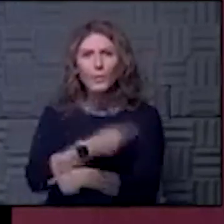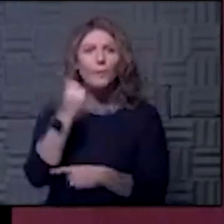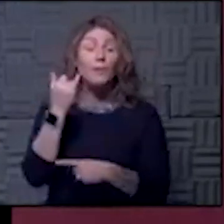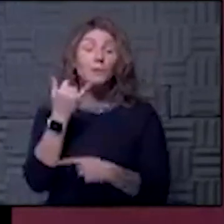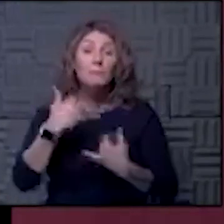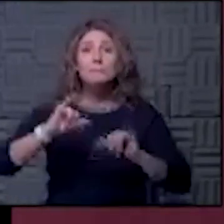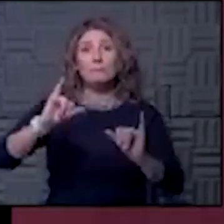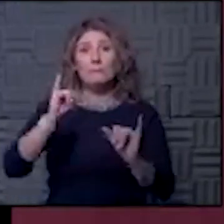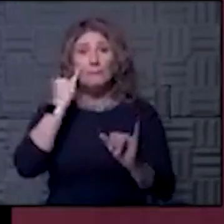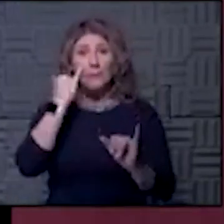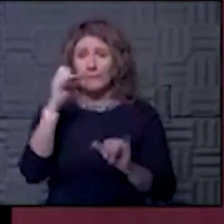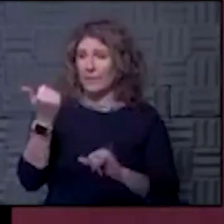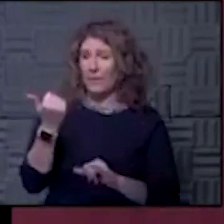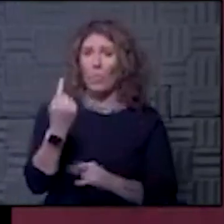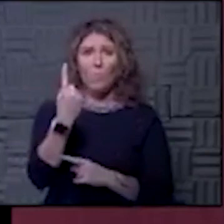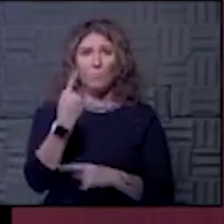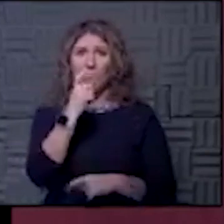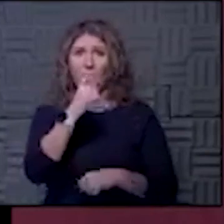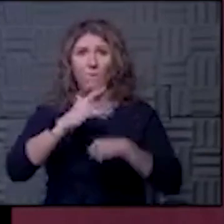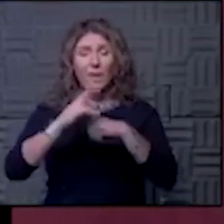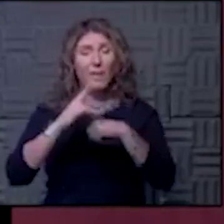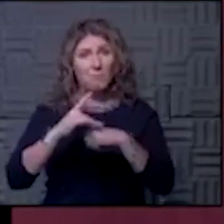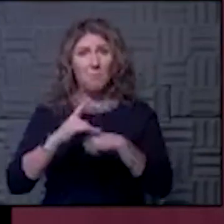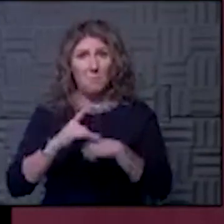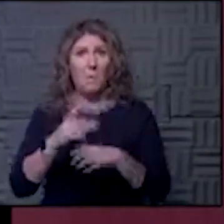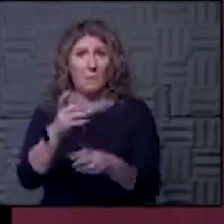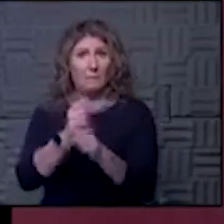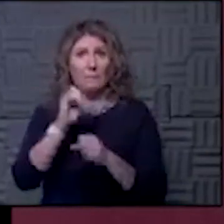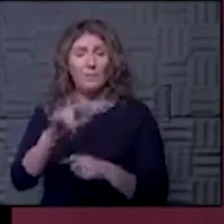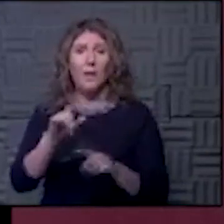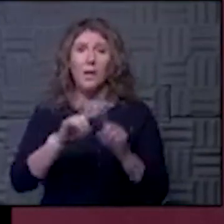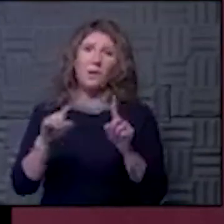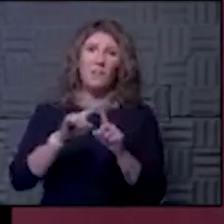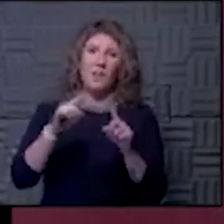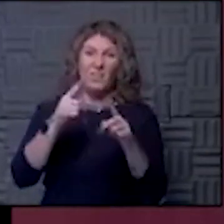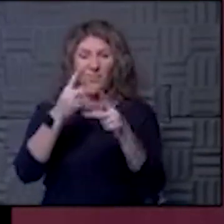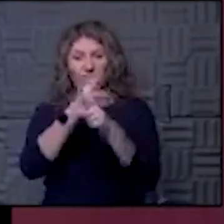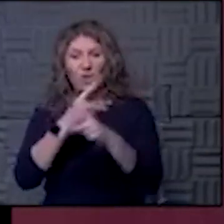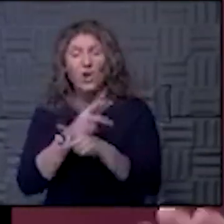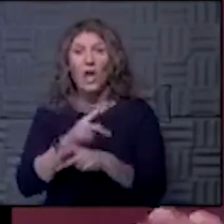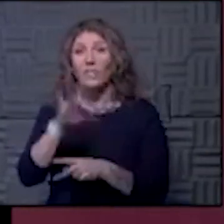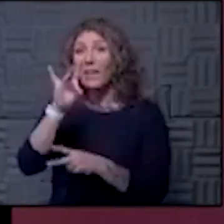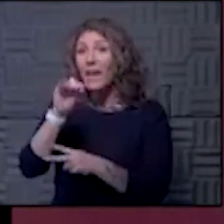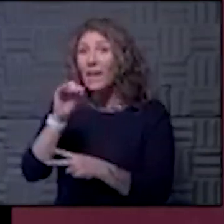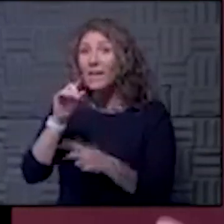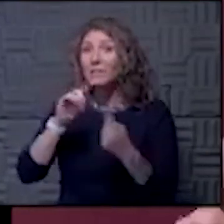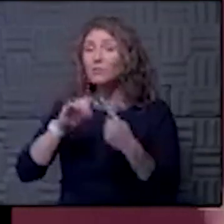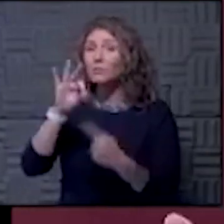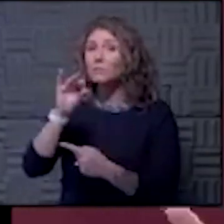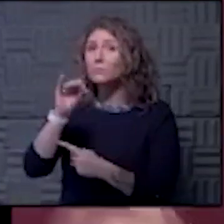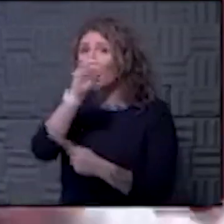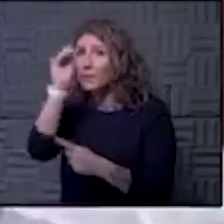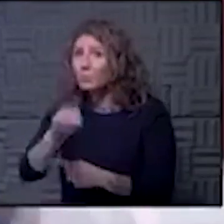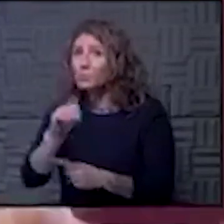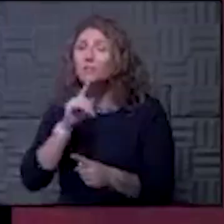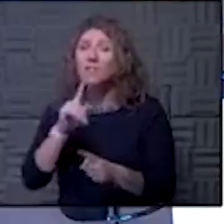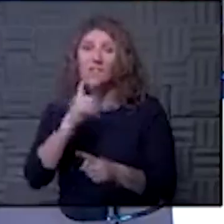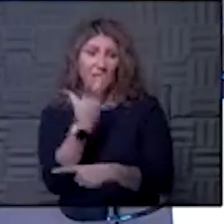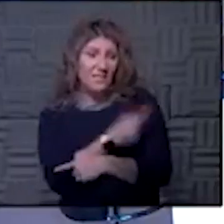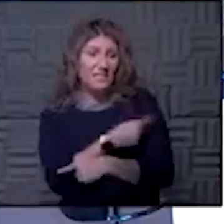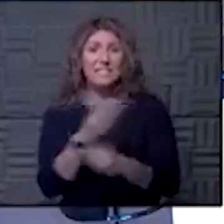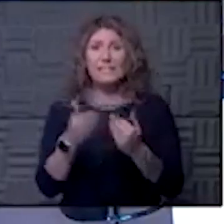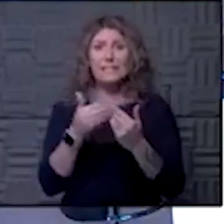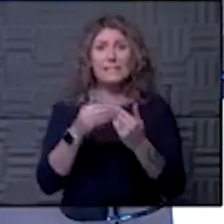vaccine available, I think, Hawk. But, man, I hope they can figure out that 80 or 90% effective level because, again, that's a game changer for a vaccine that's easy to